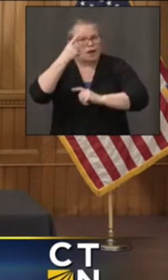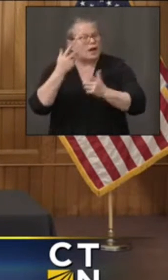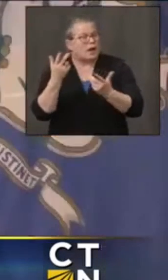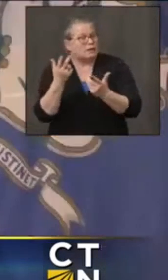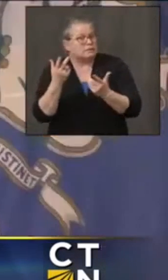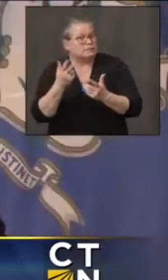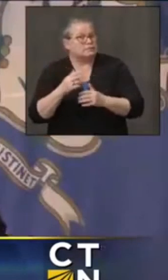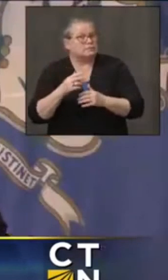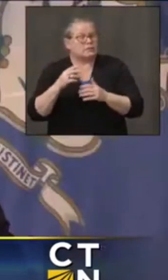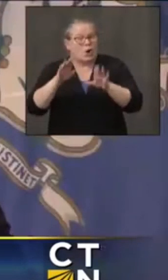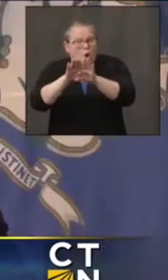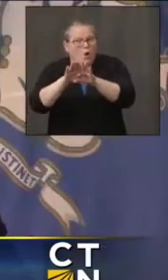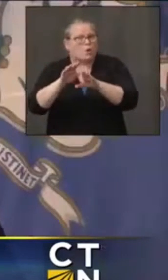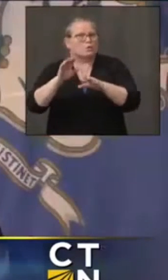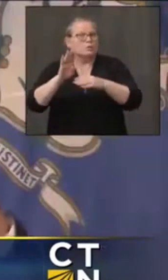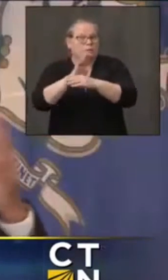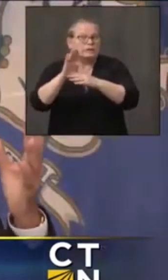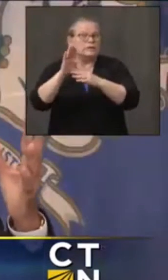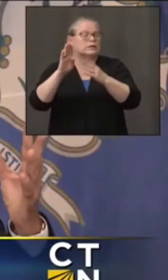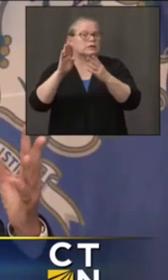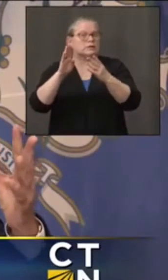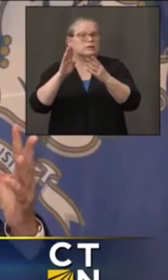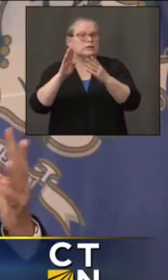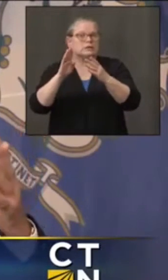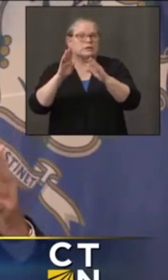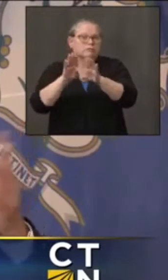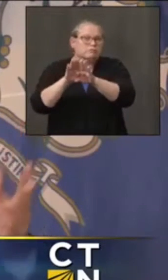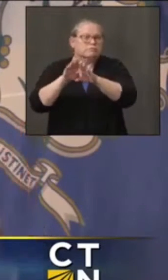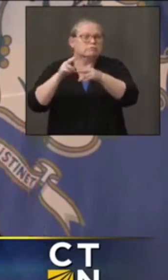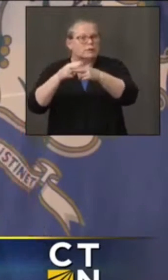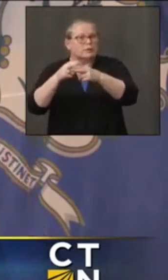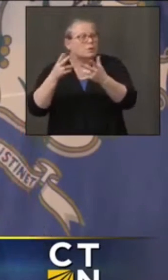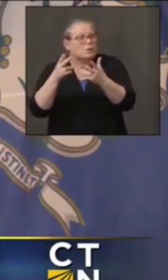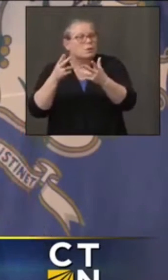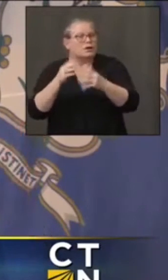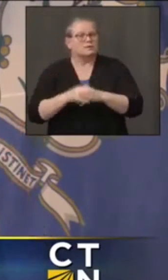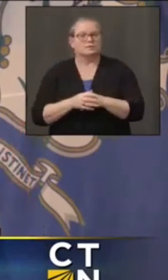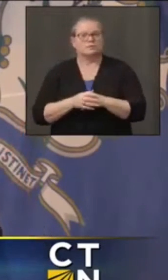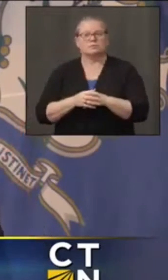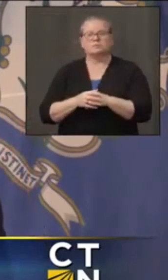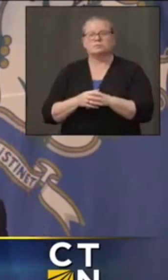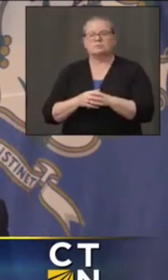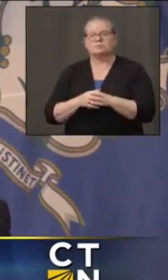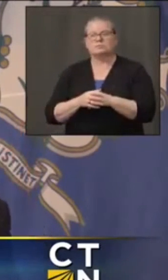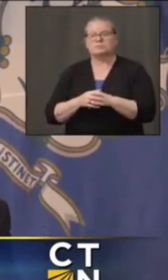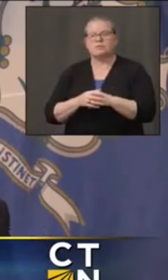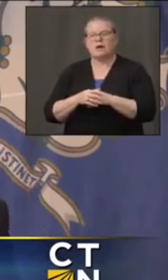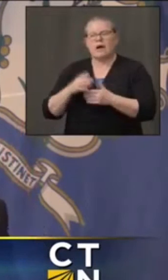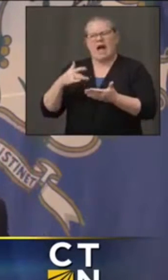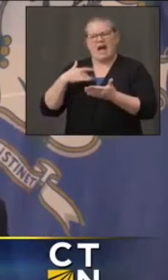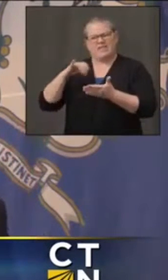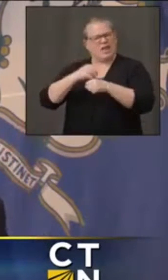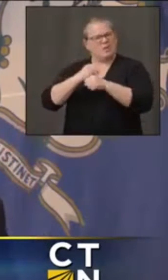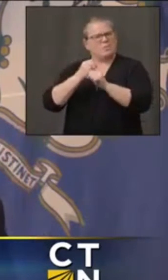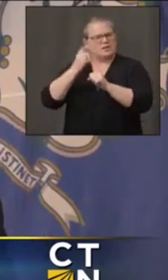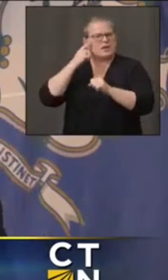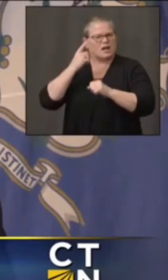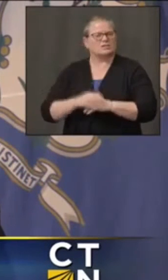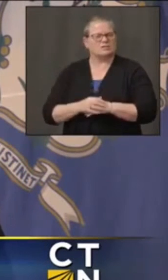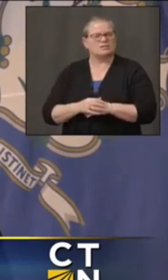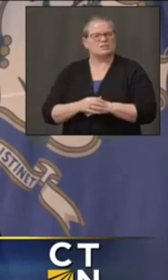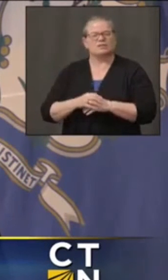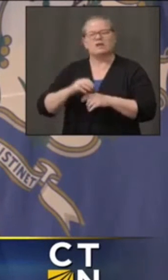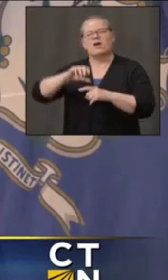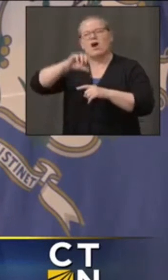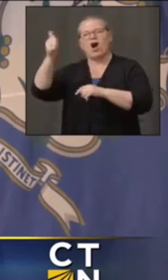I think it is a broad number. I think it makes some sense. I mean, as you see what's going on in France and